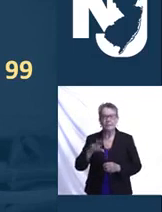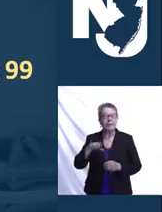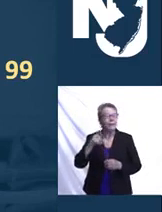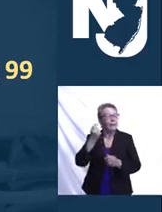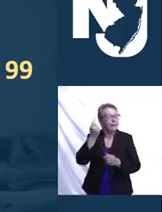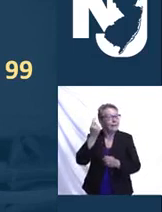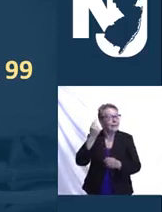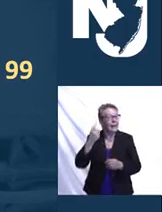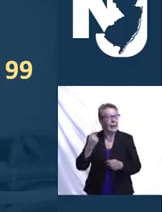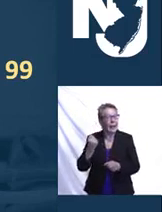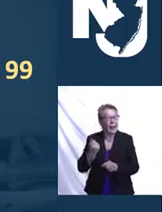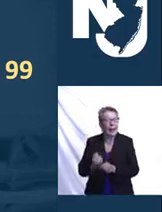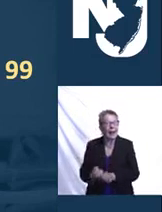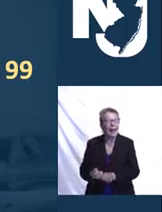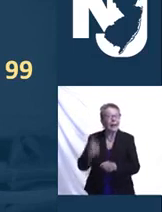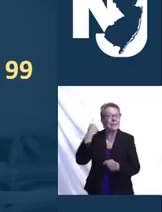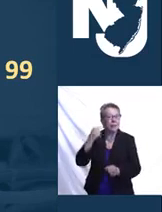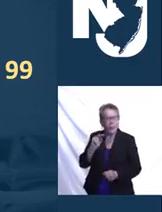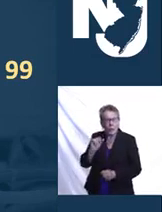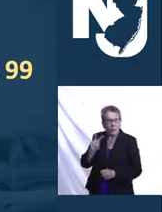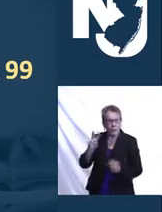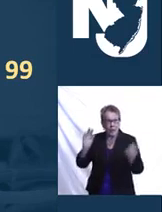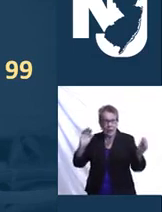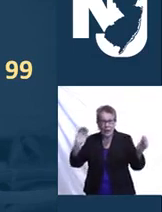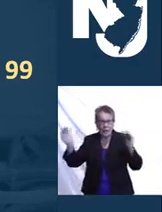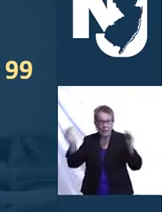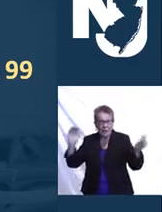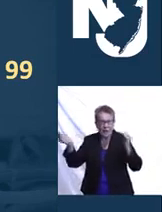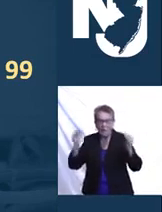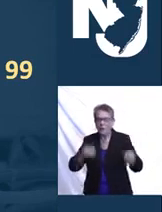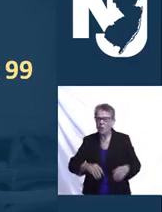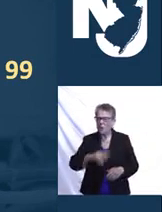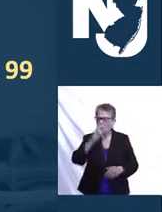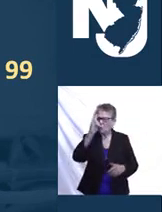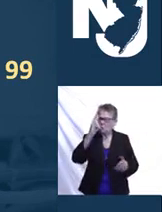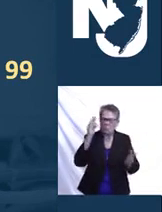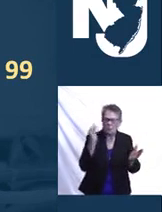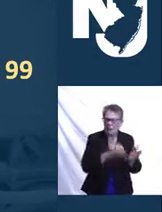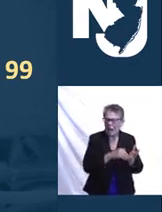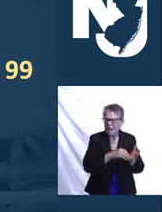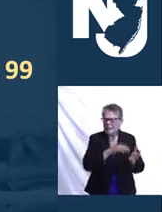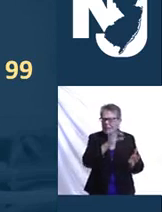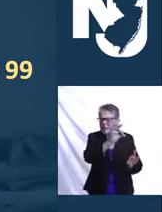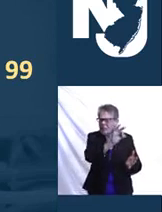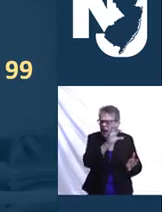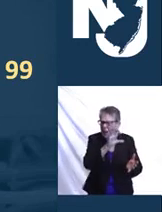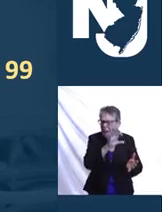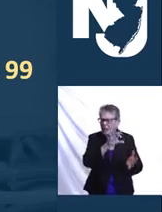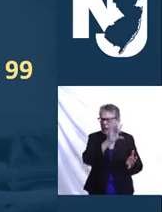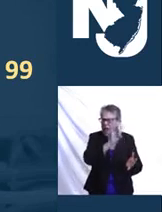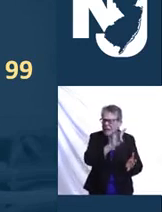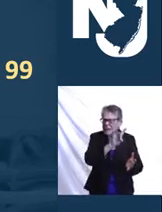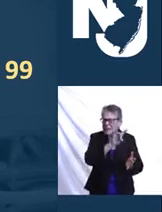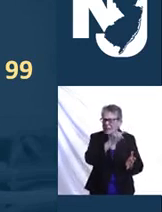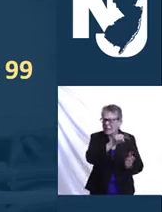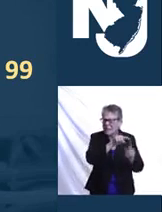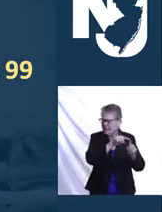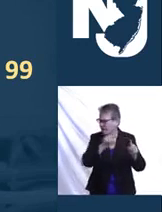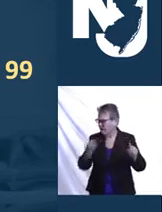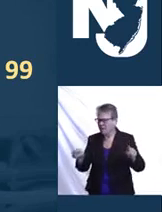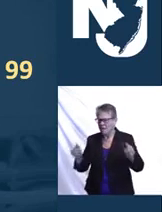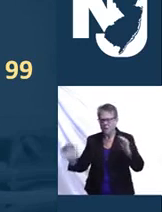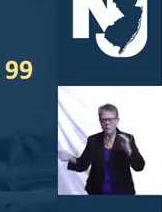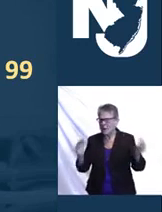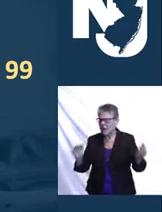2,908, which is more than 3 times the amount of folks in the hospital on this November 28th. And moreover,